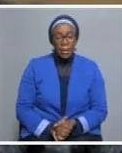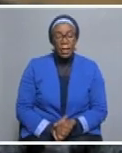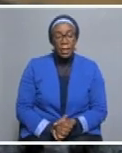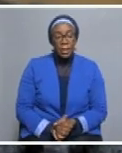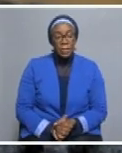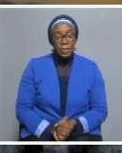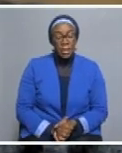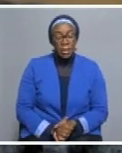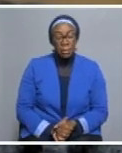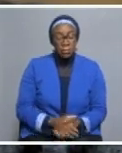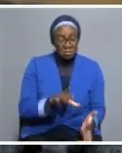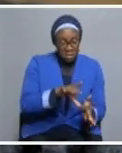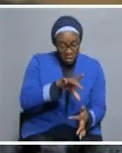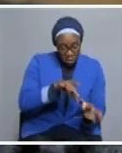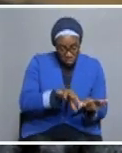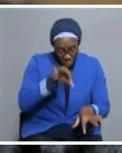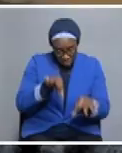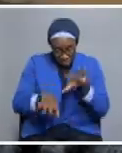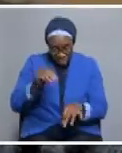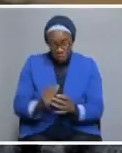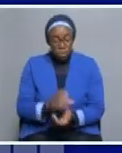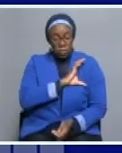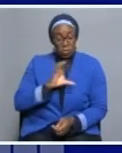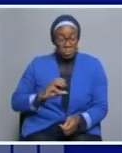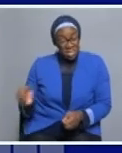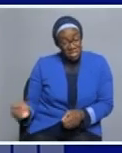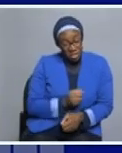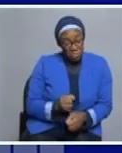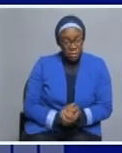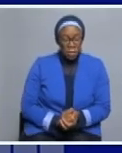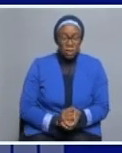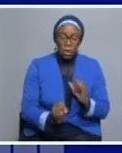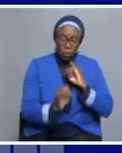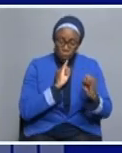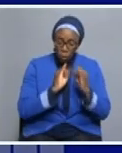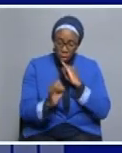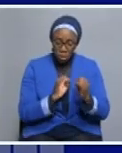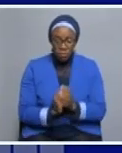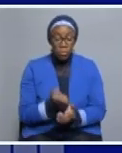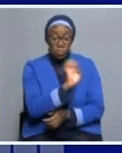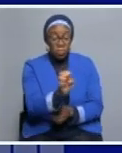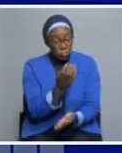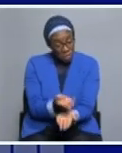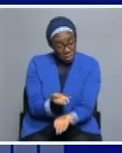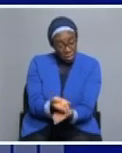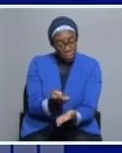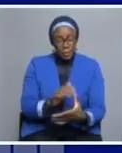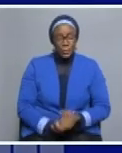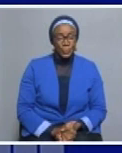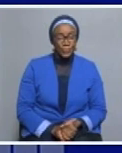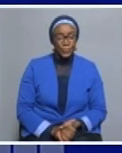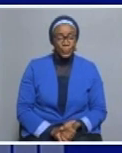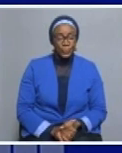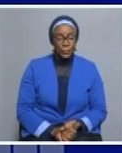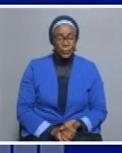as distinguished from the Anti-Corruption Commission. Mm-hmm. Now, the lawyers representing political parties are demanding for the